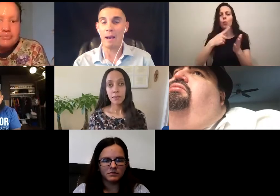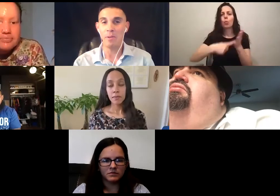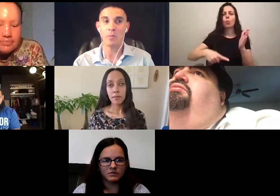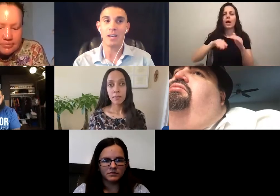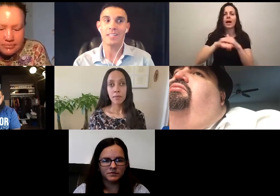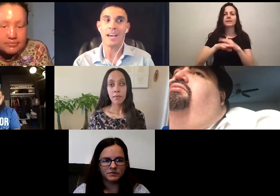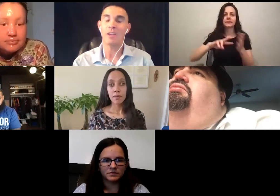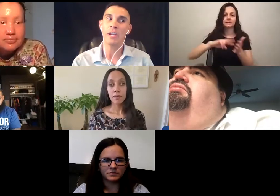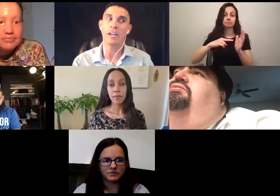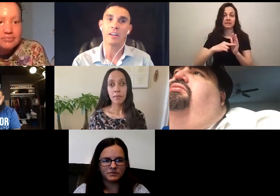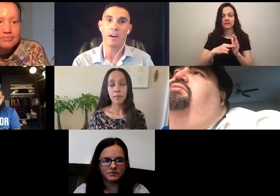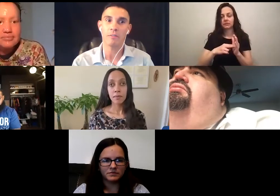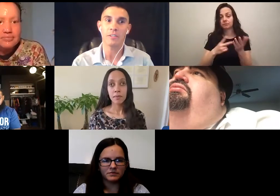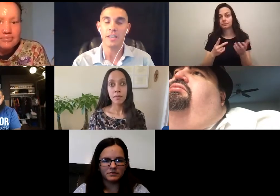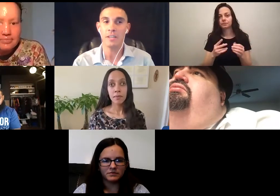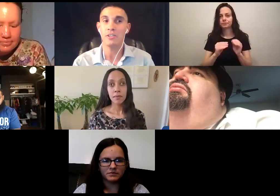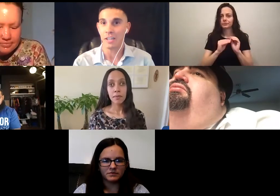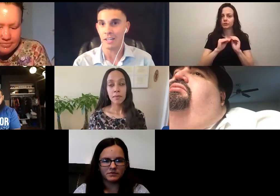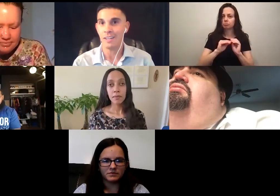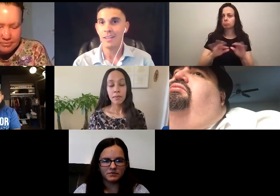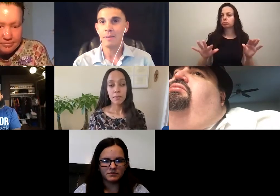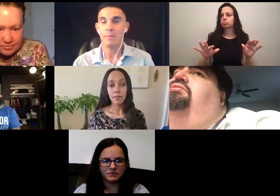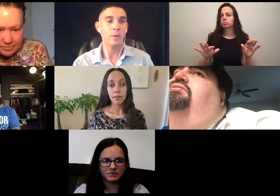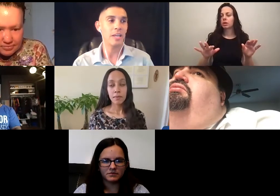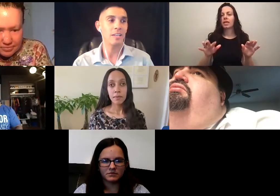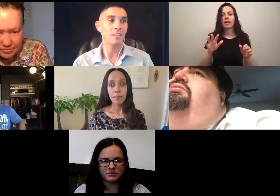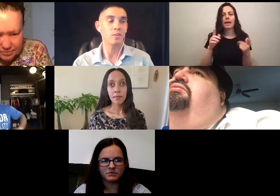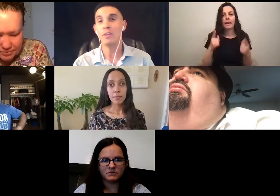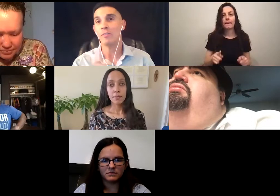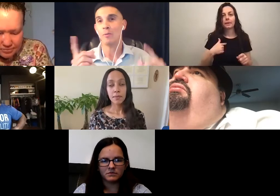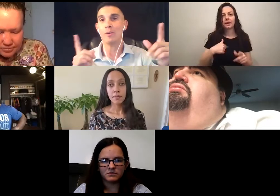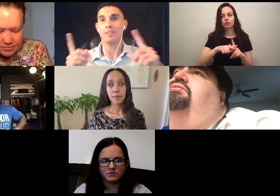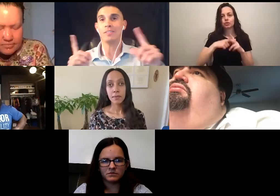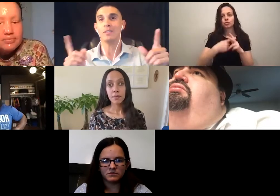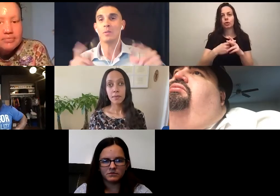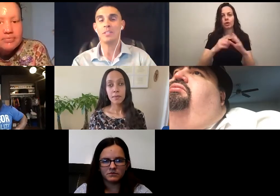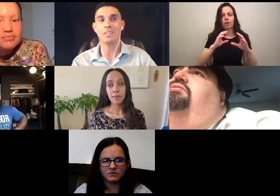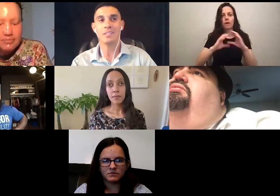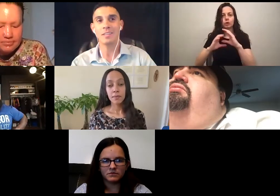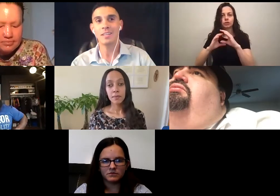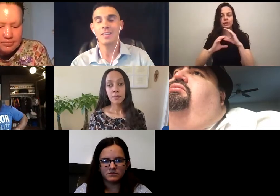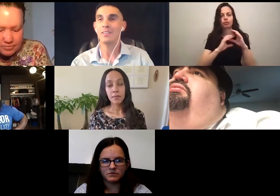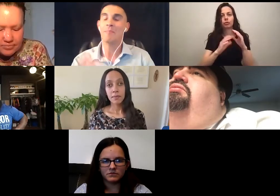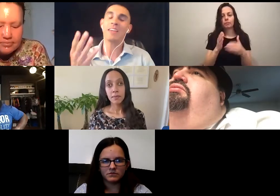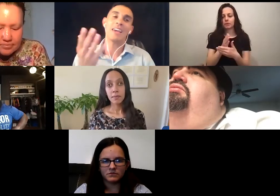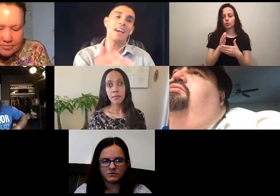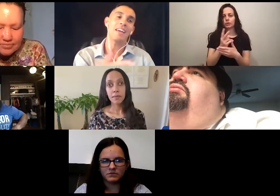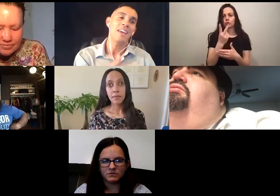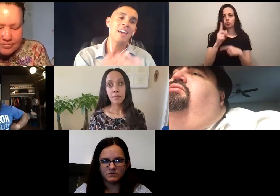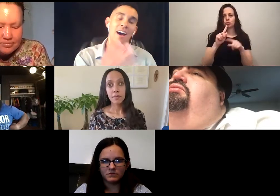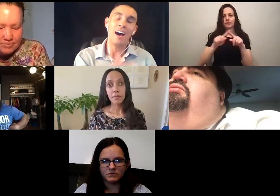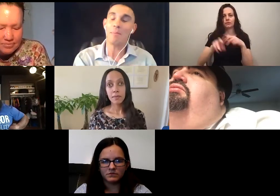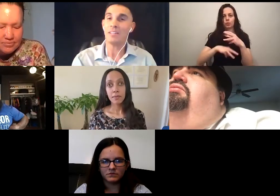what happened was I created a conversation between 2 different worlds, which is something